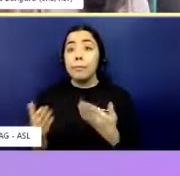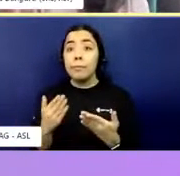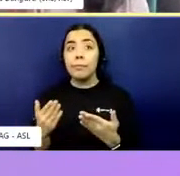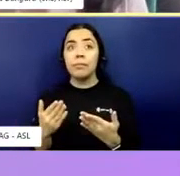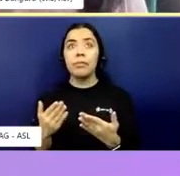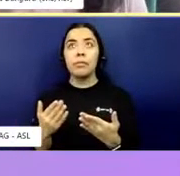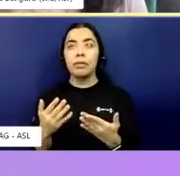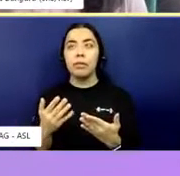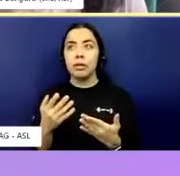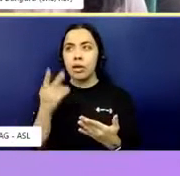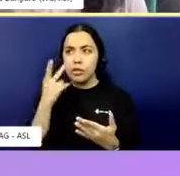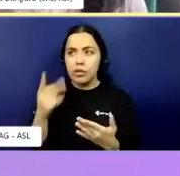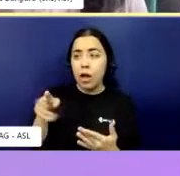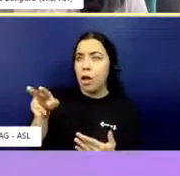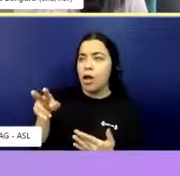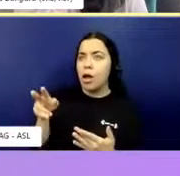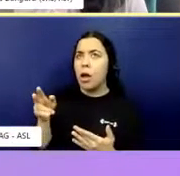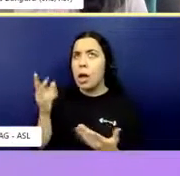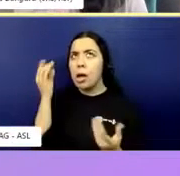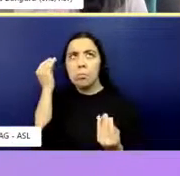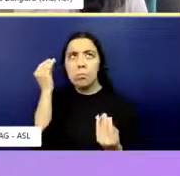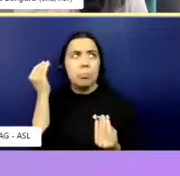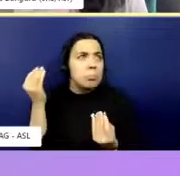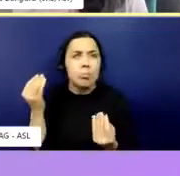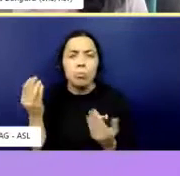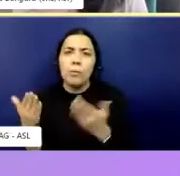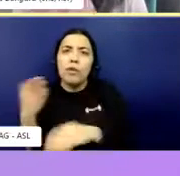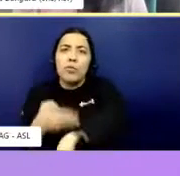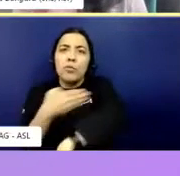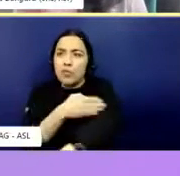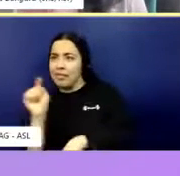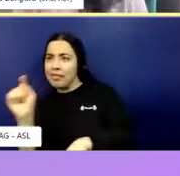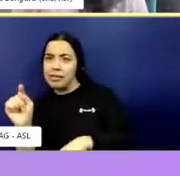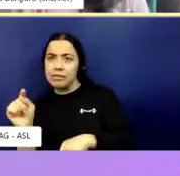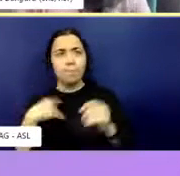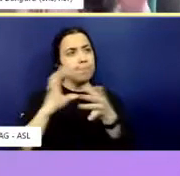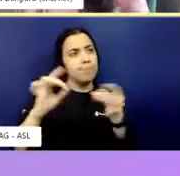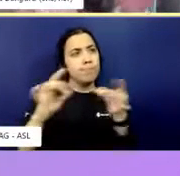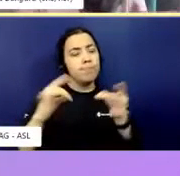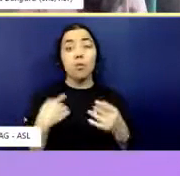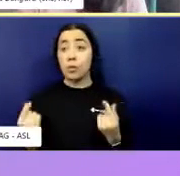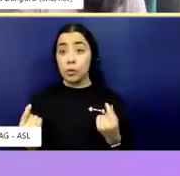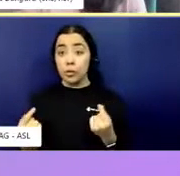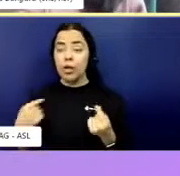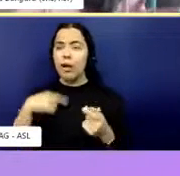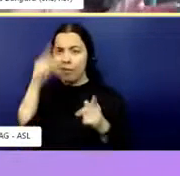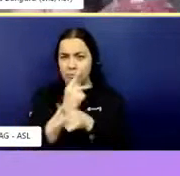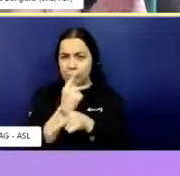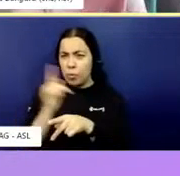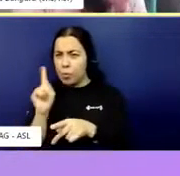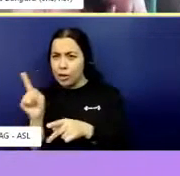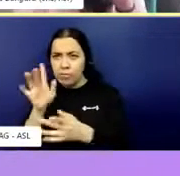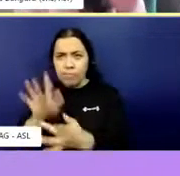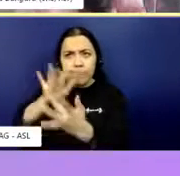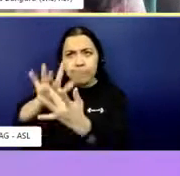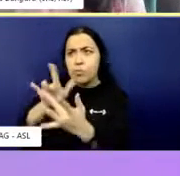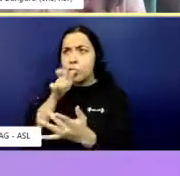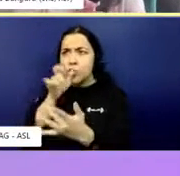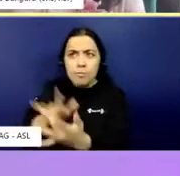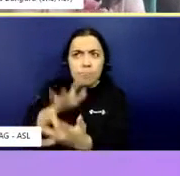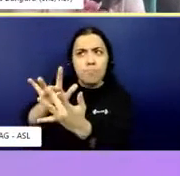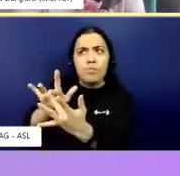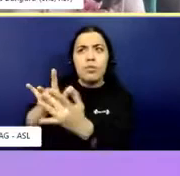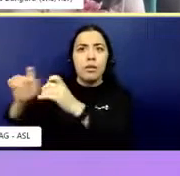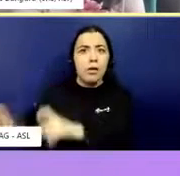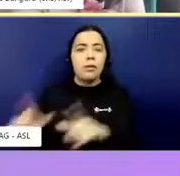that came up and it's like, I think we can probably improve that. First thing I do is I figure out where the contact is. I pull